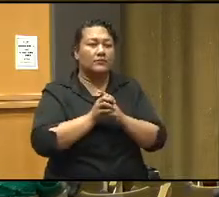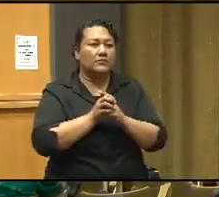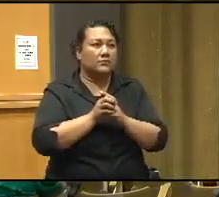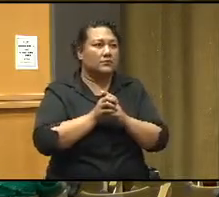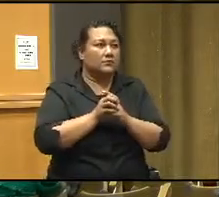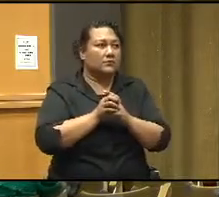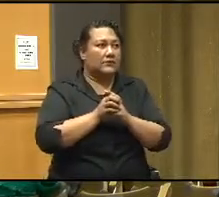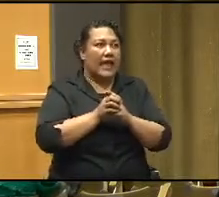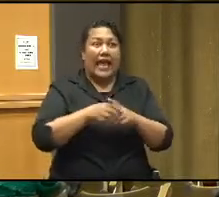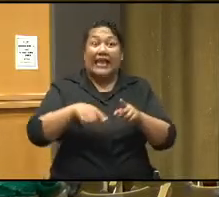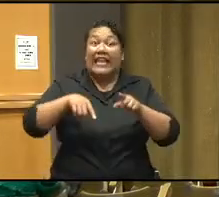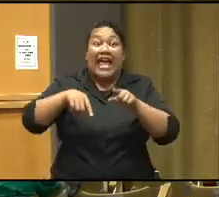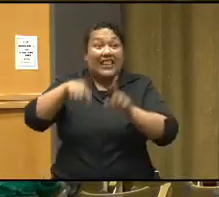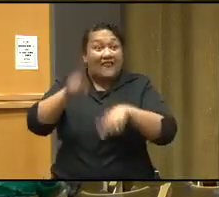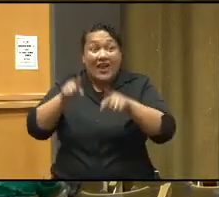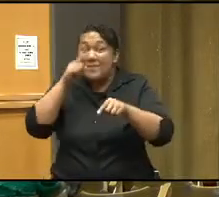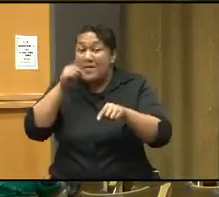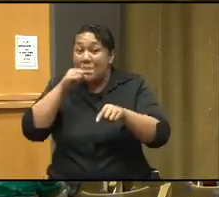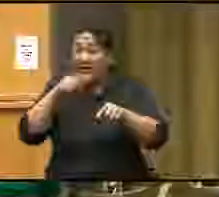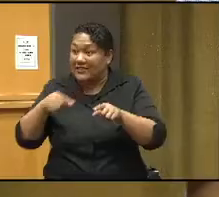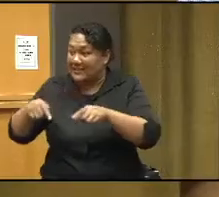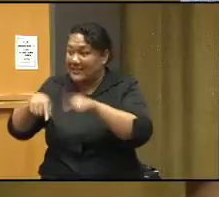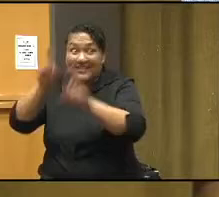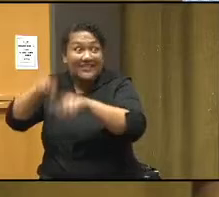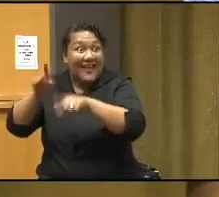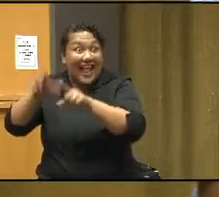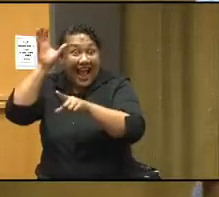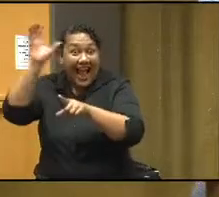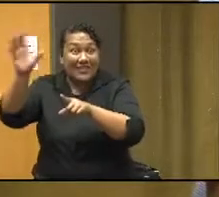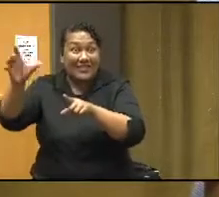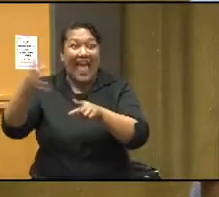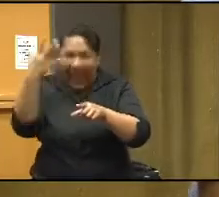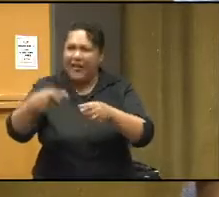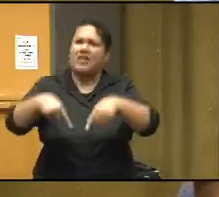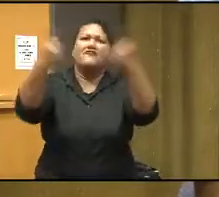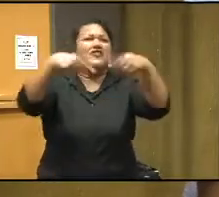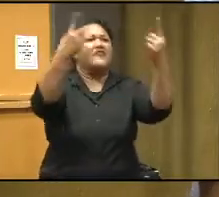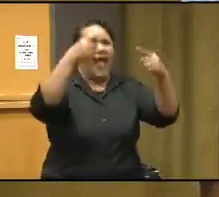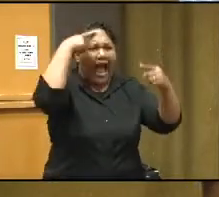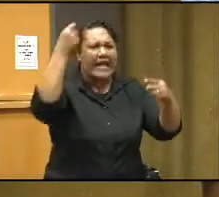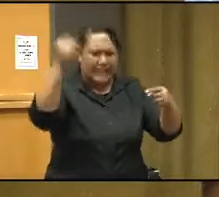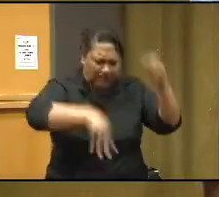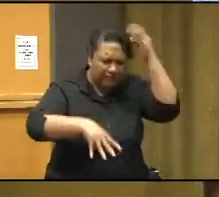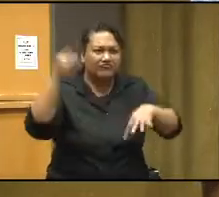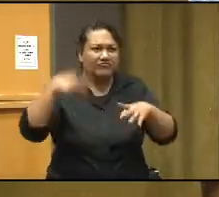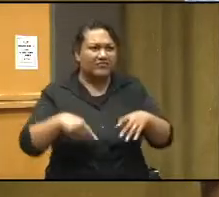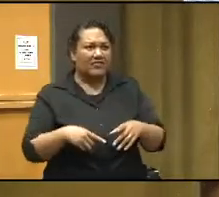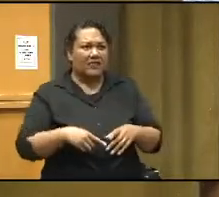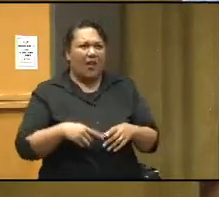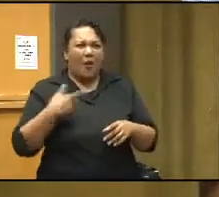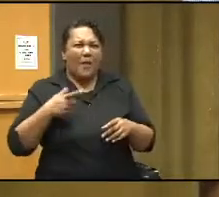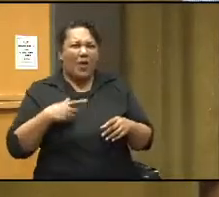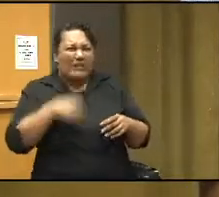people in different areas can come up with different ideas. And these are all incorporated in the essays, projects, and seminars.